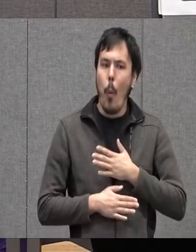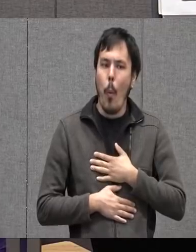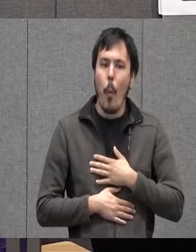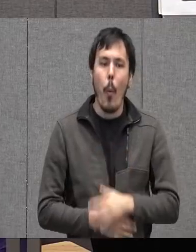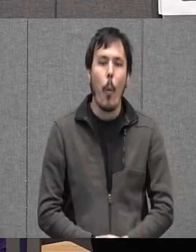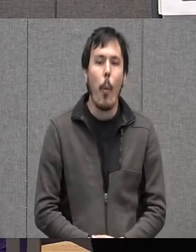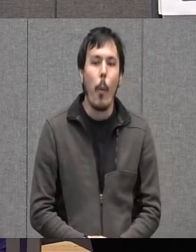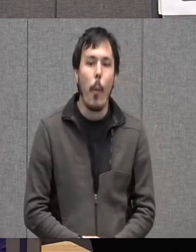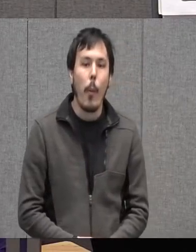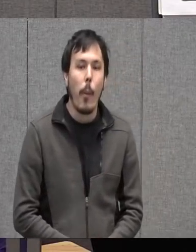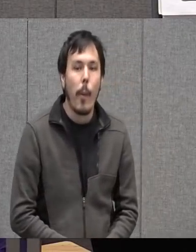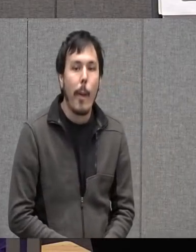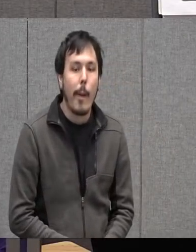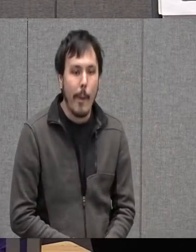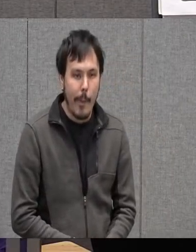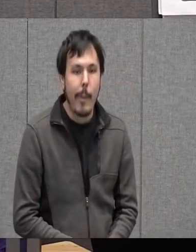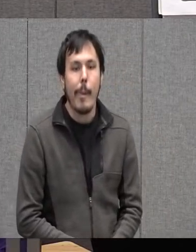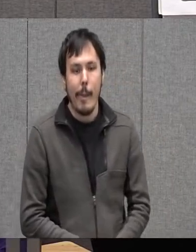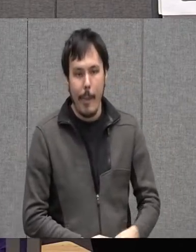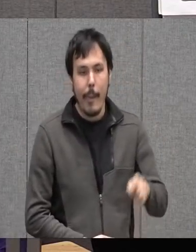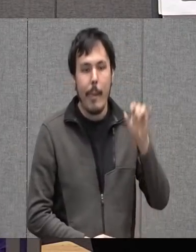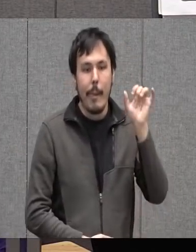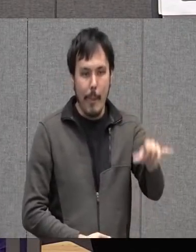Oh, there we go.